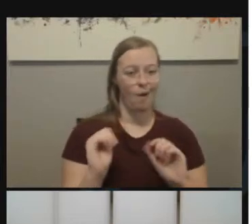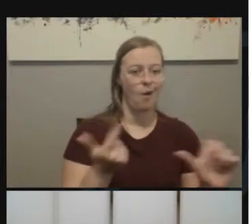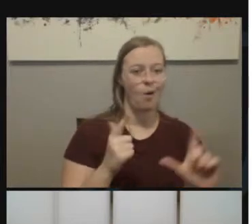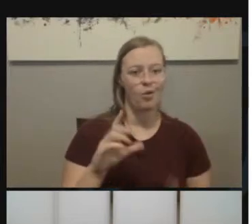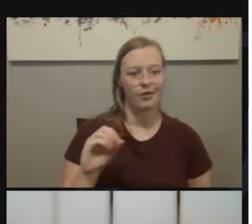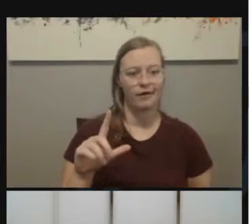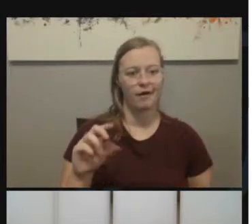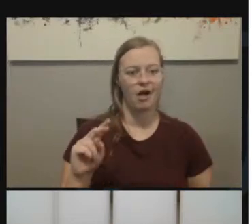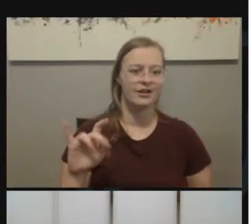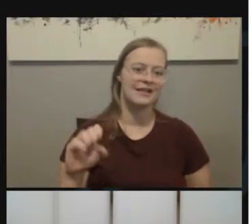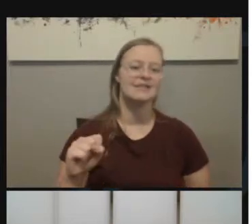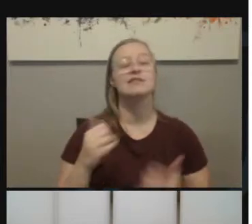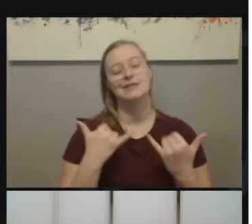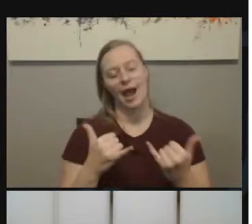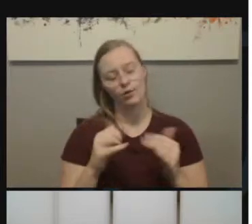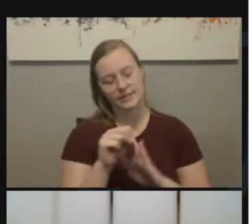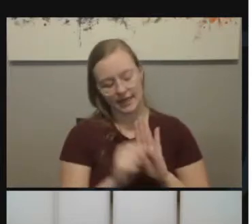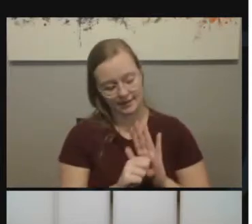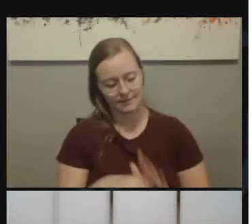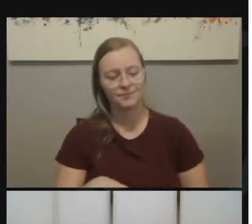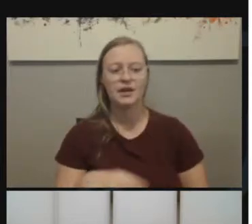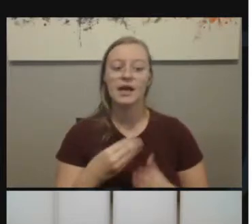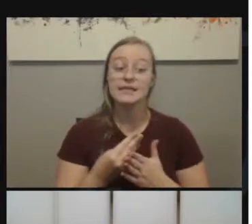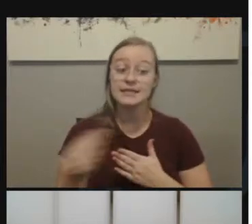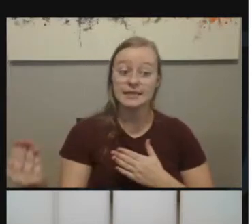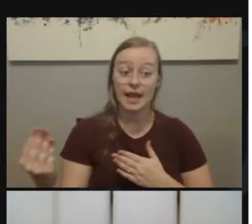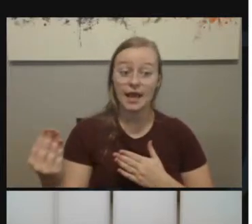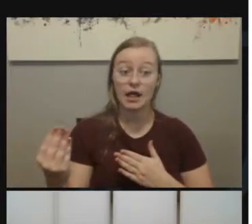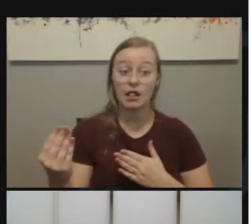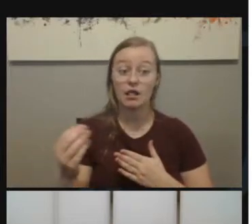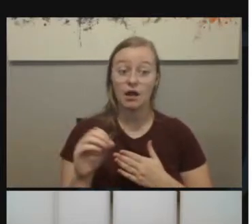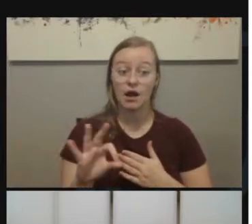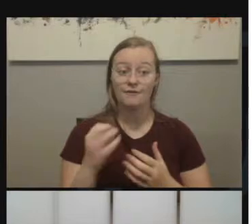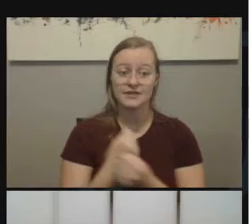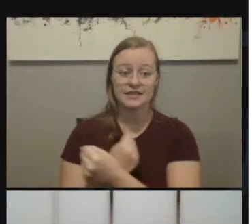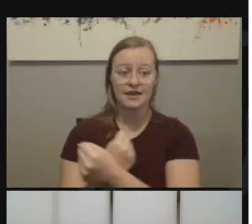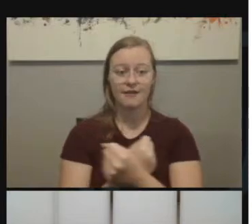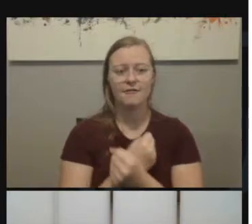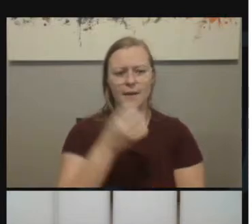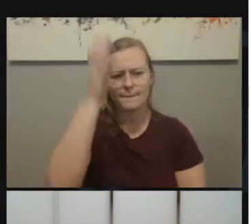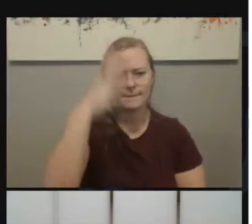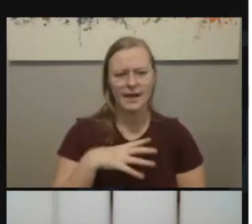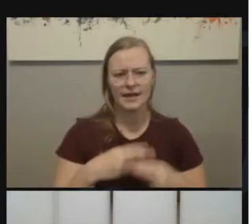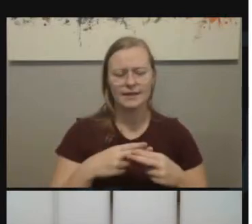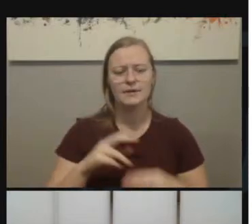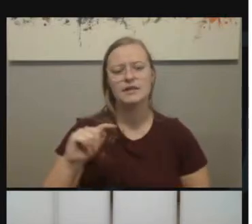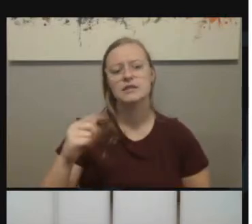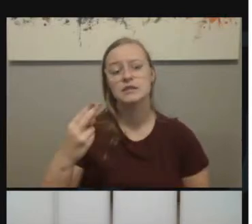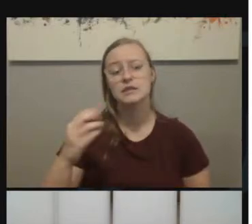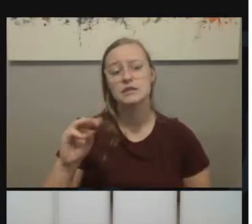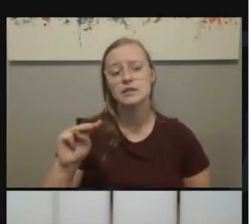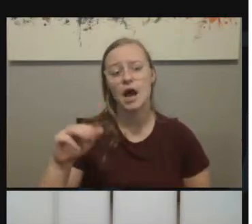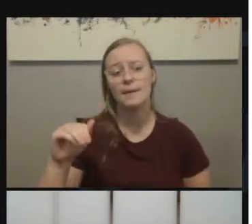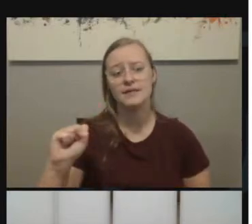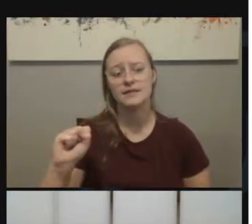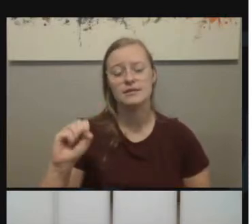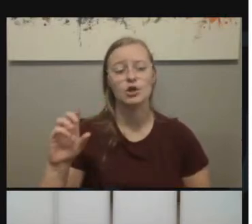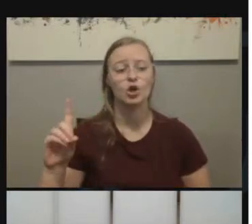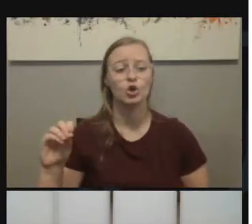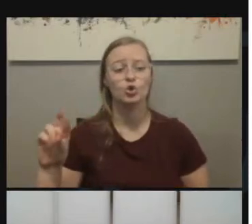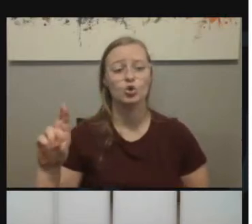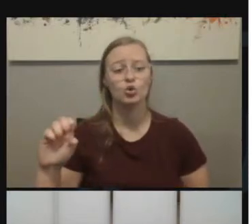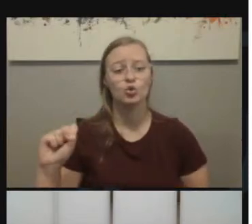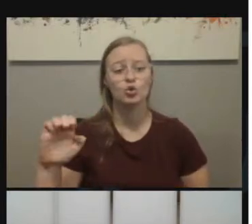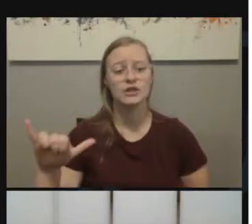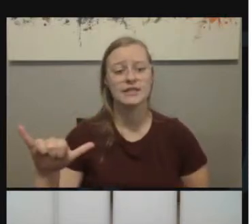states now, was the sale of a slave by a man named Thomas Dorsey to